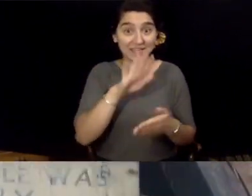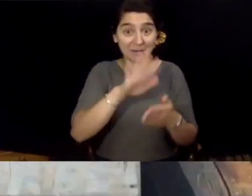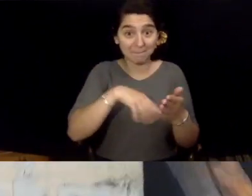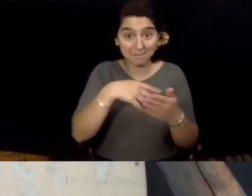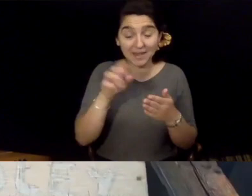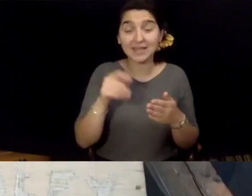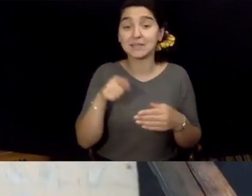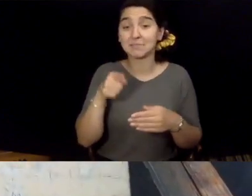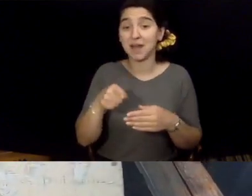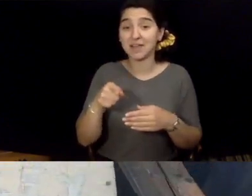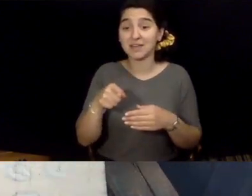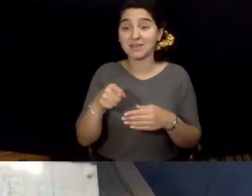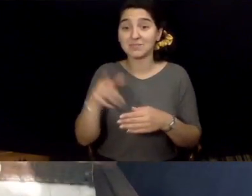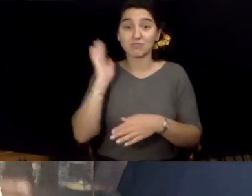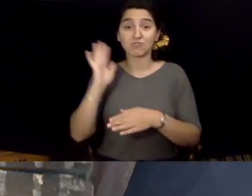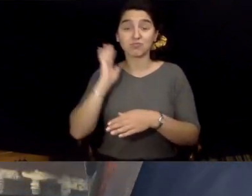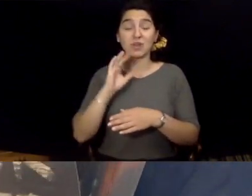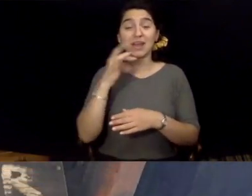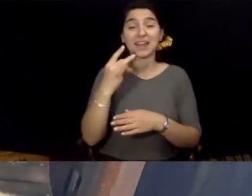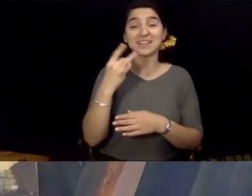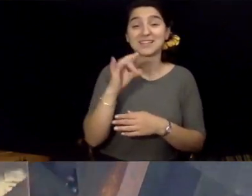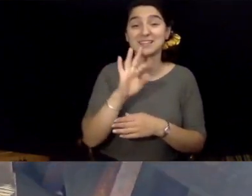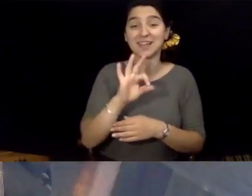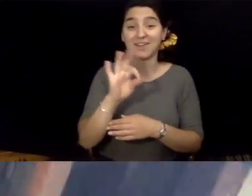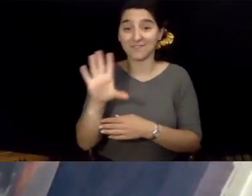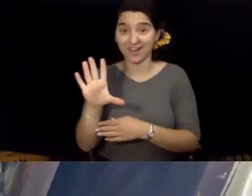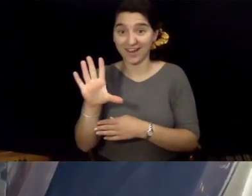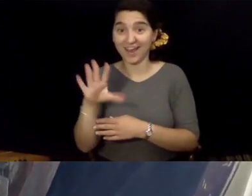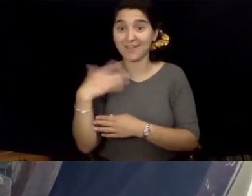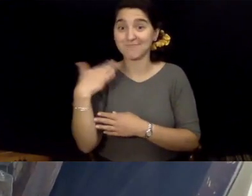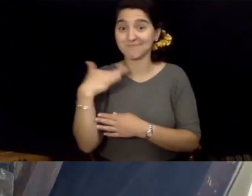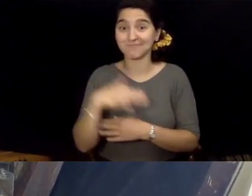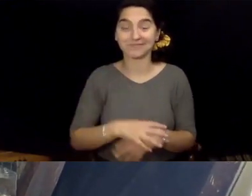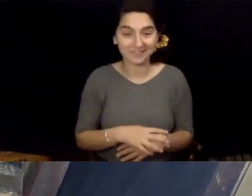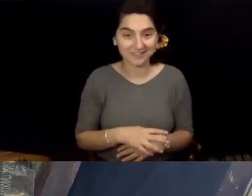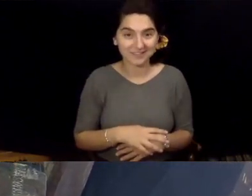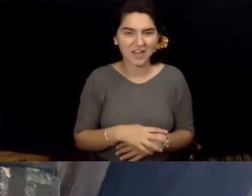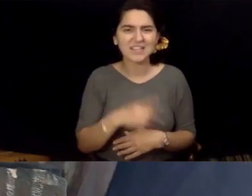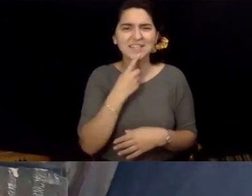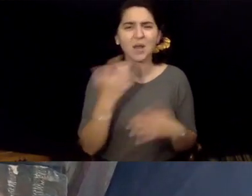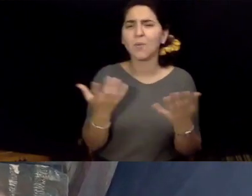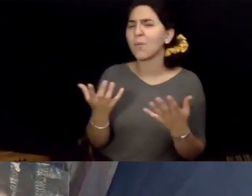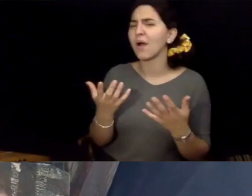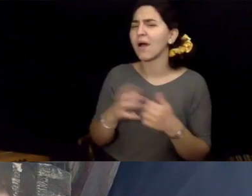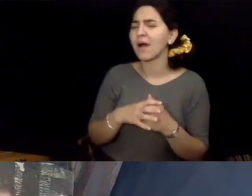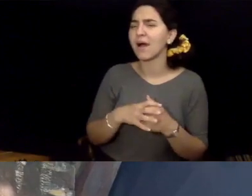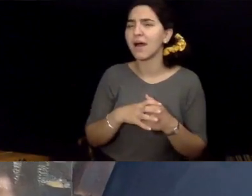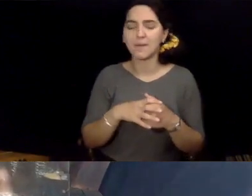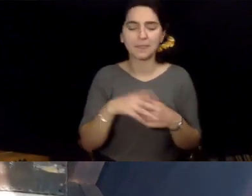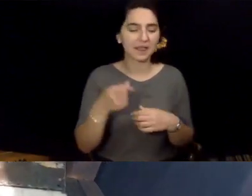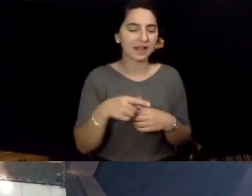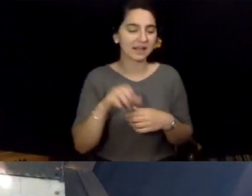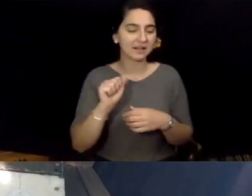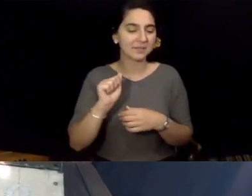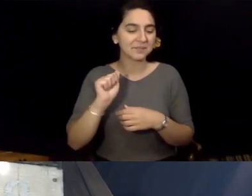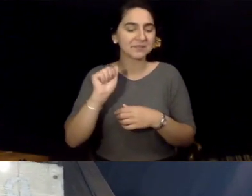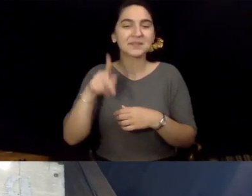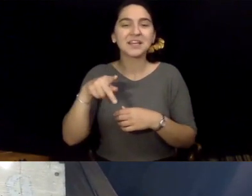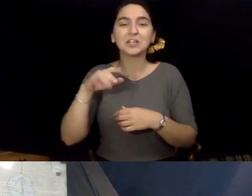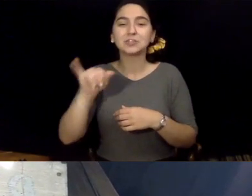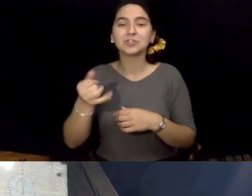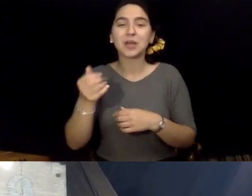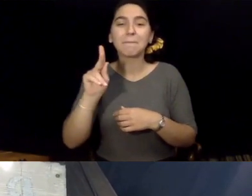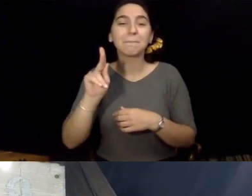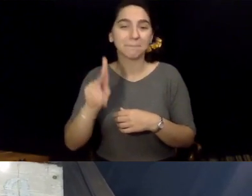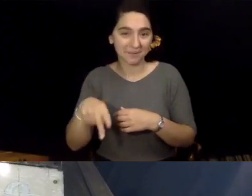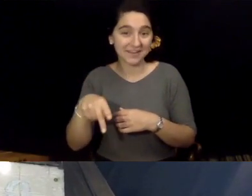these folks in 1895. Hey Les, what does it say? This steeple was painted by E.H. Thomas, J.P. Lewis,